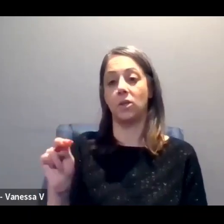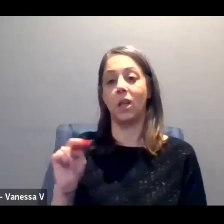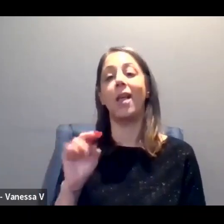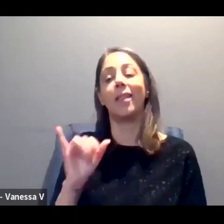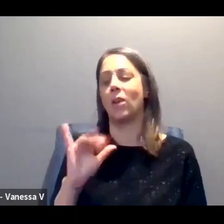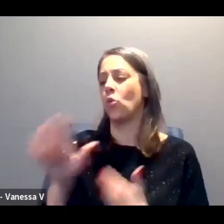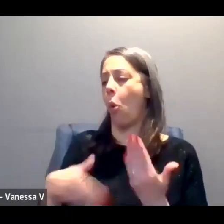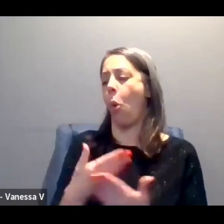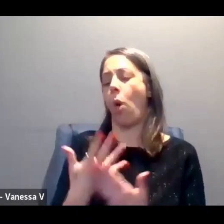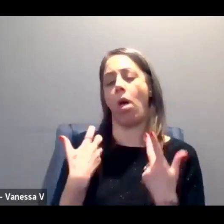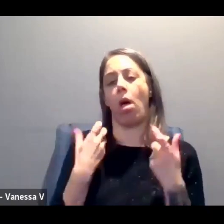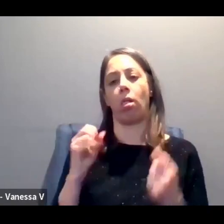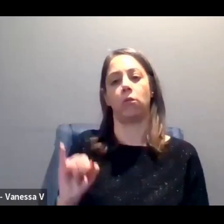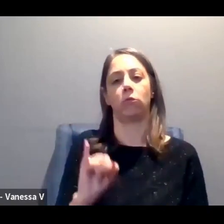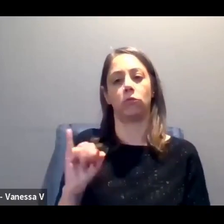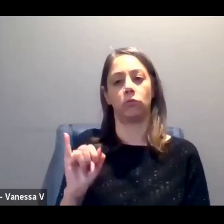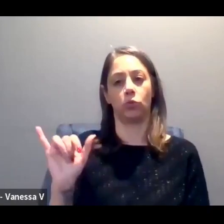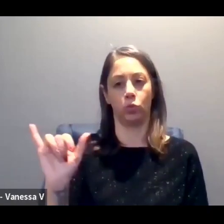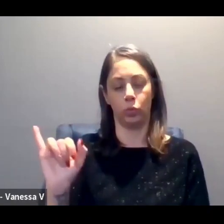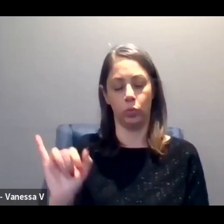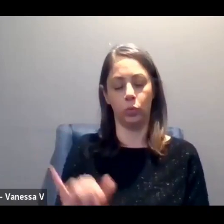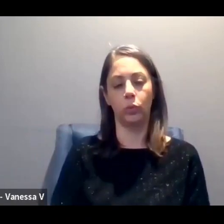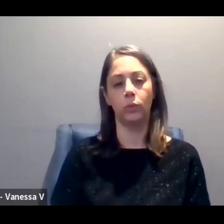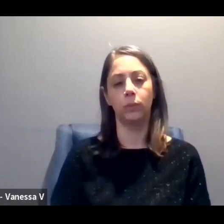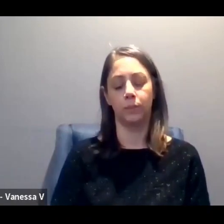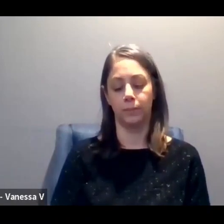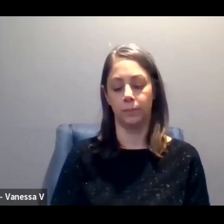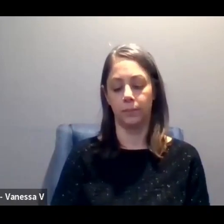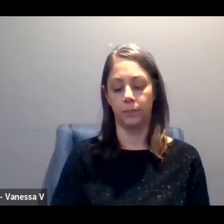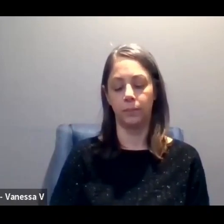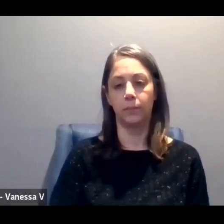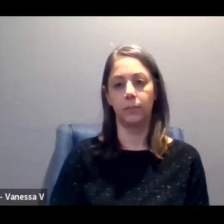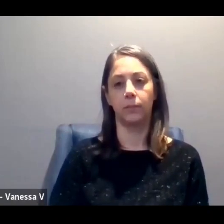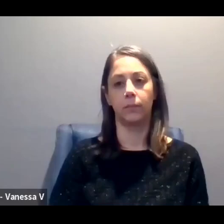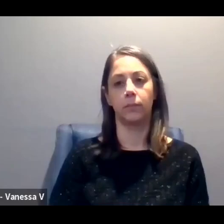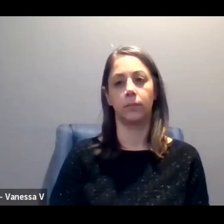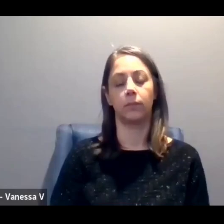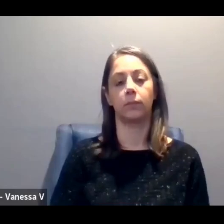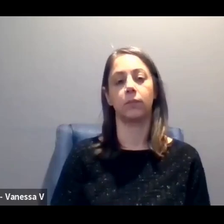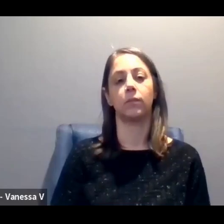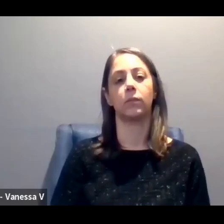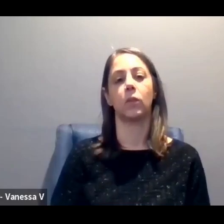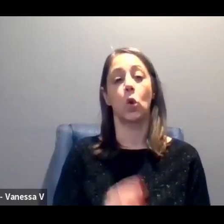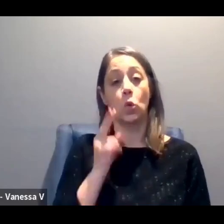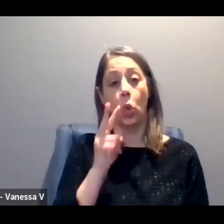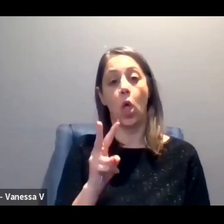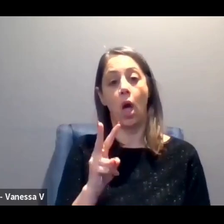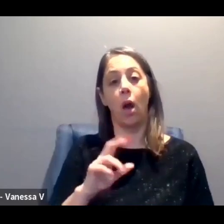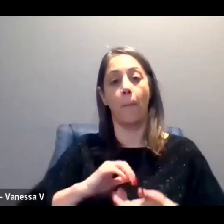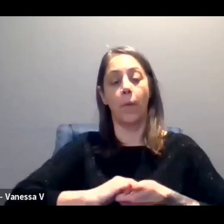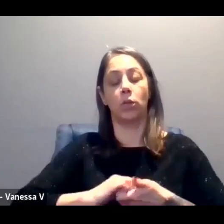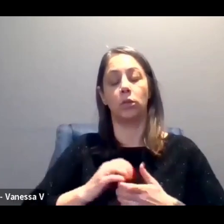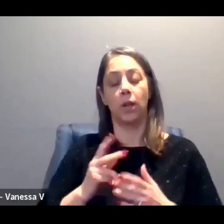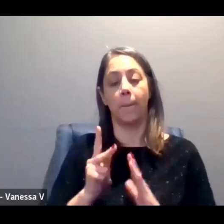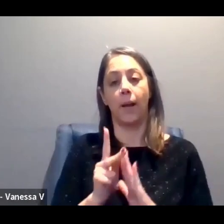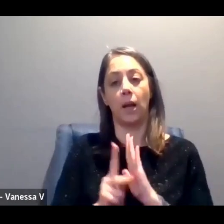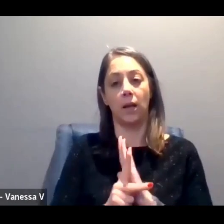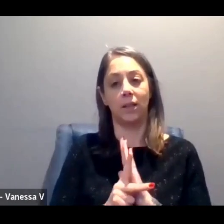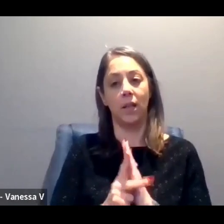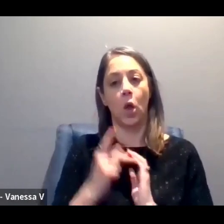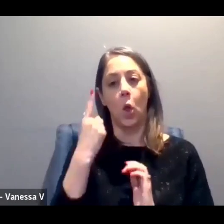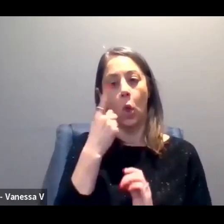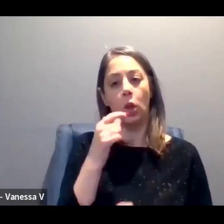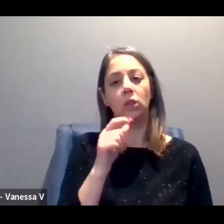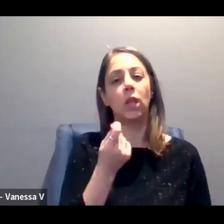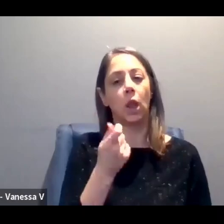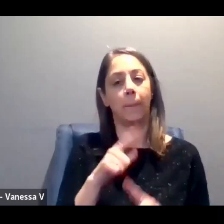health insurances too. So we can look at these partnership policies, which is something a little different. Not every company is